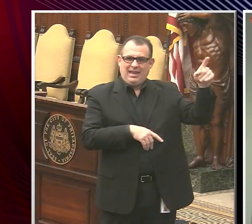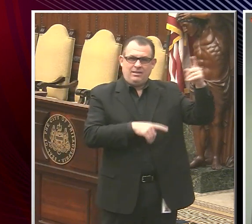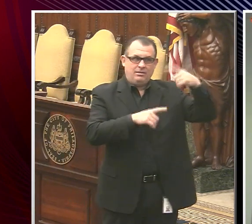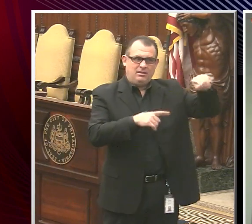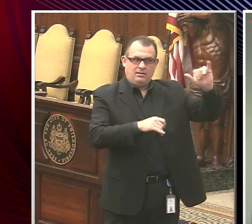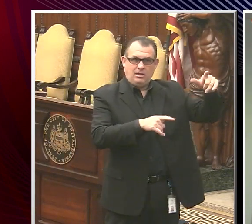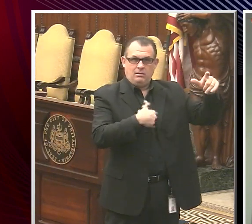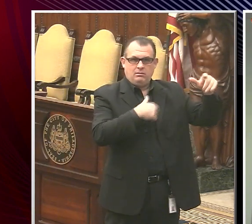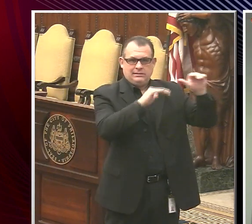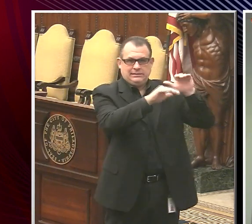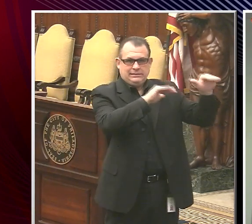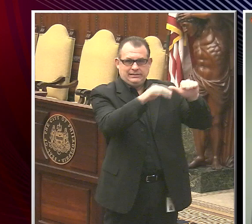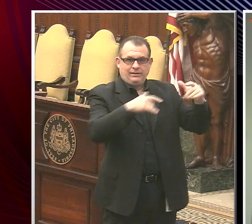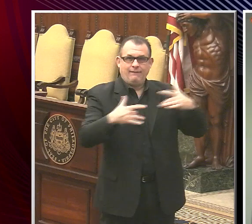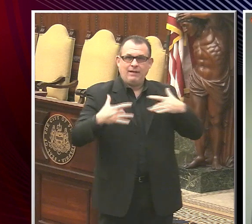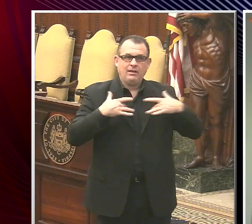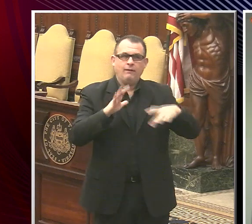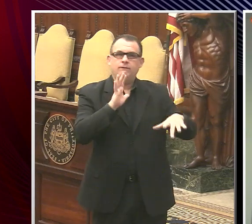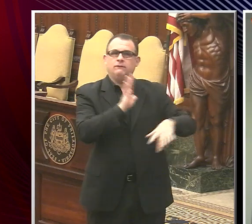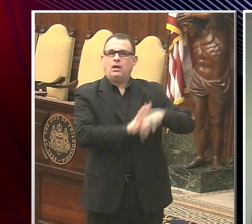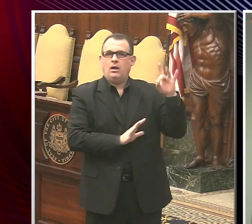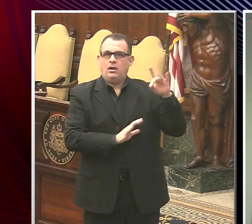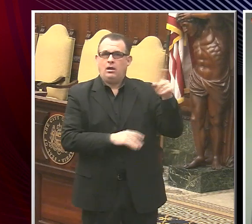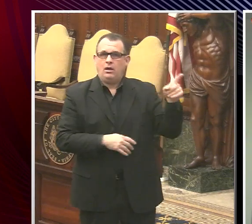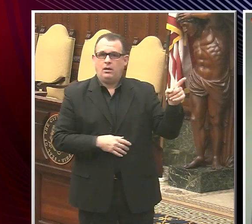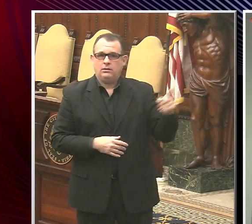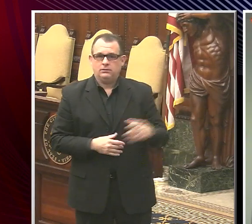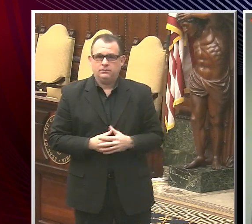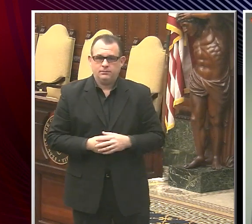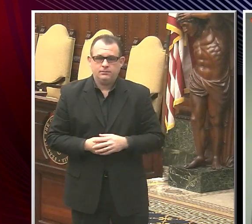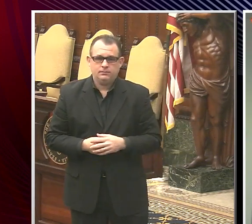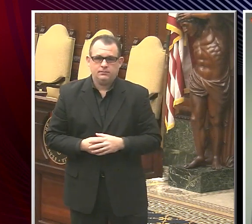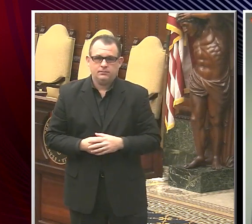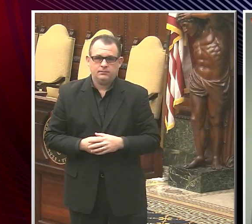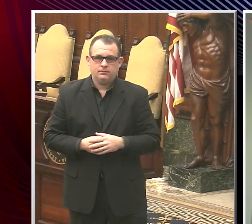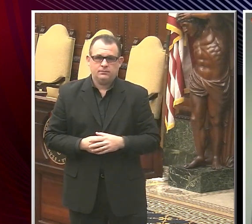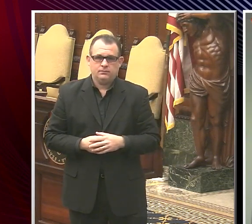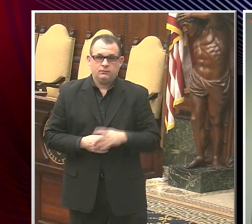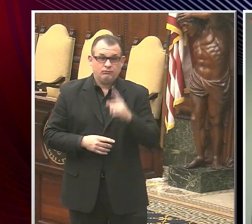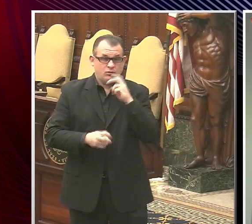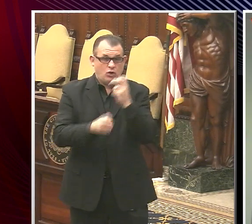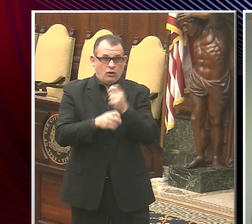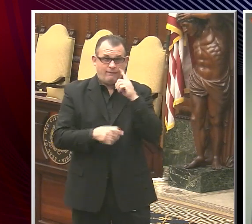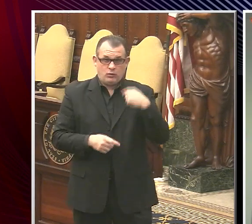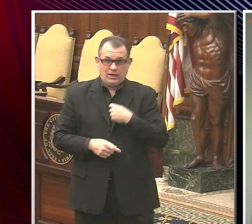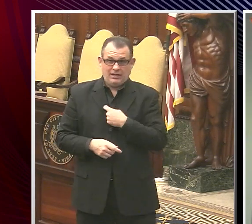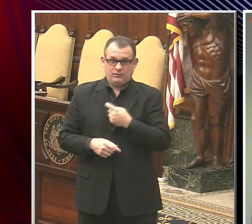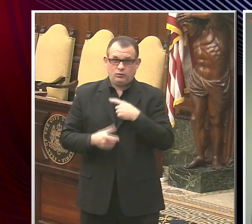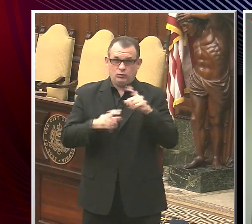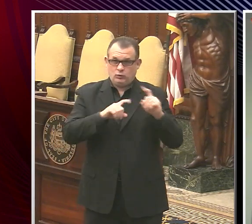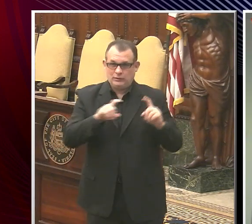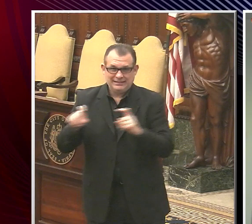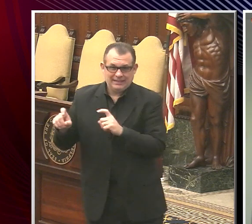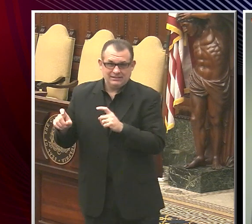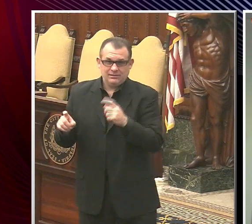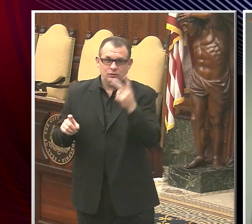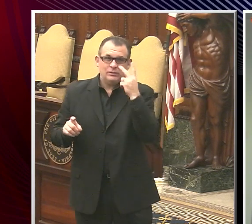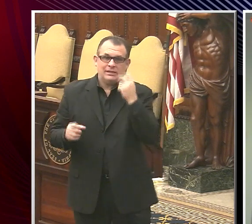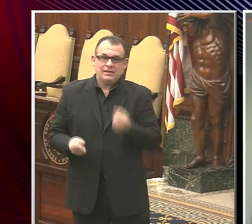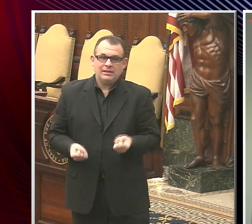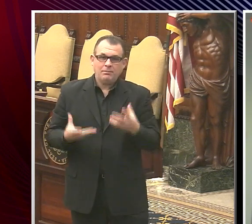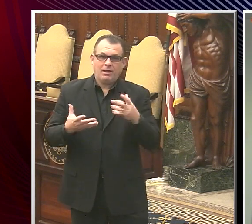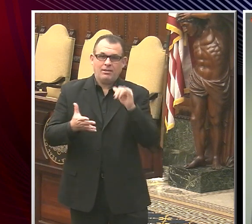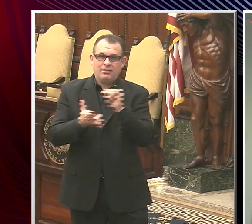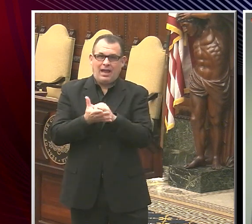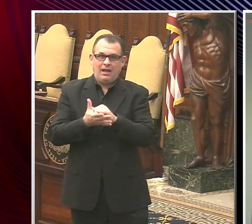it. So it's going to be difficult for us to do enough testing to get a sense for how much of this variant might be out